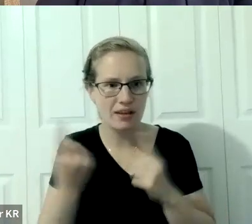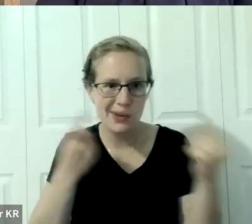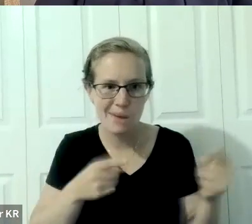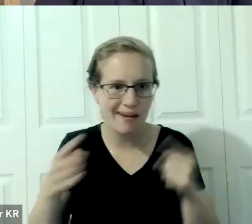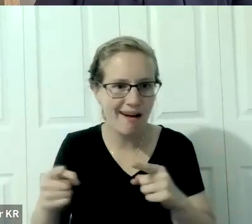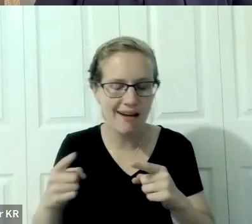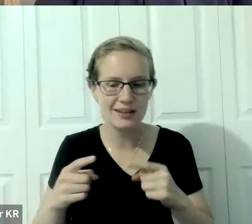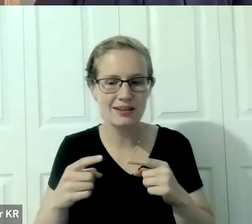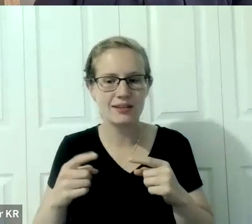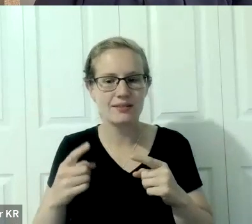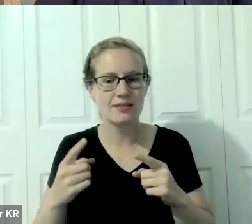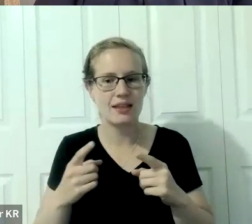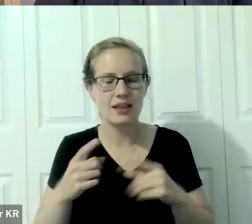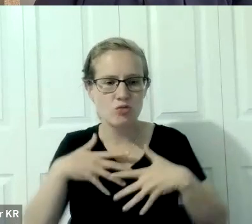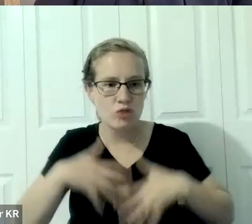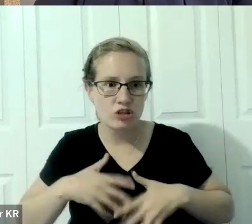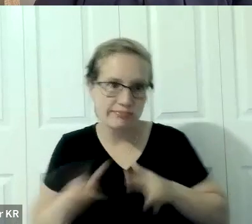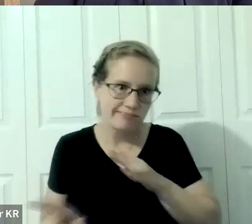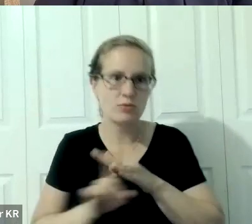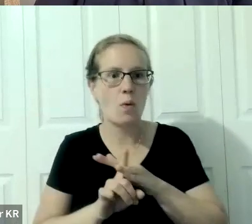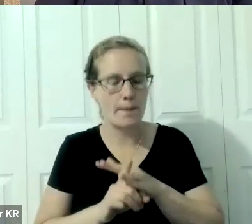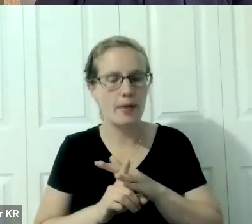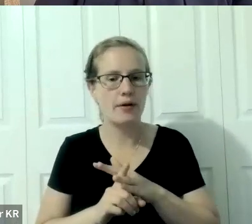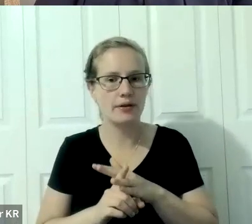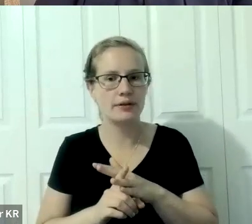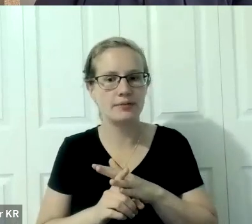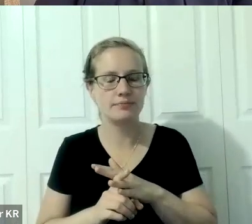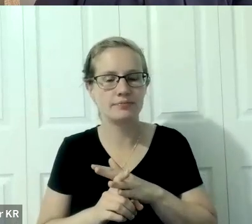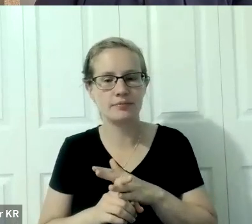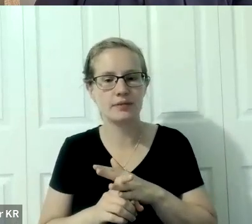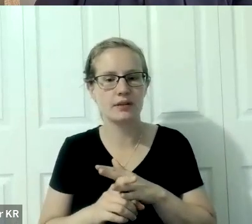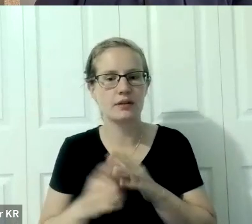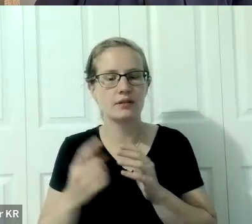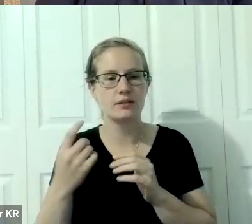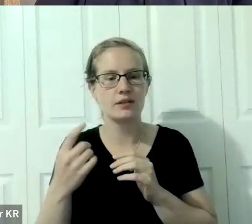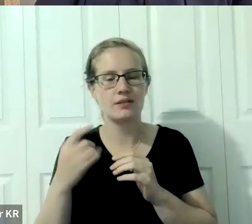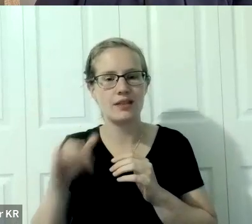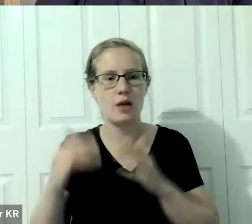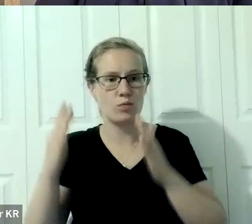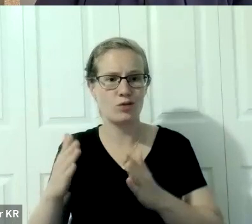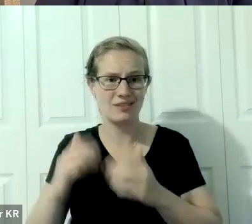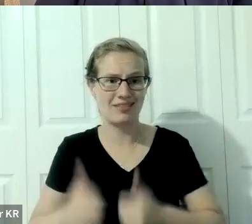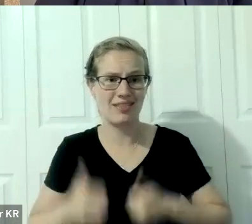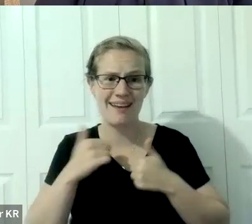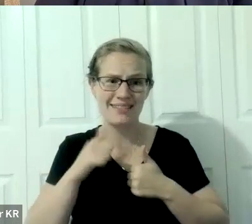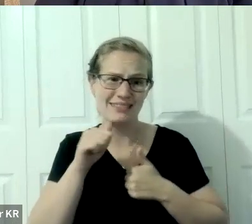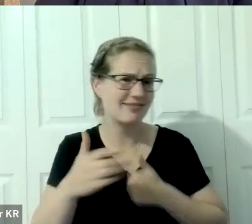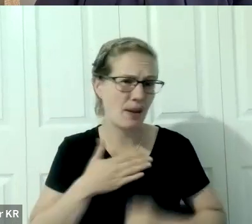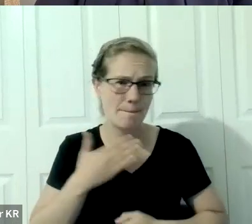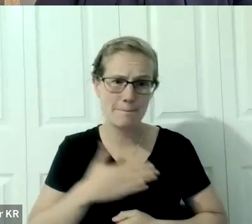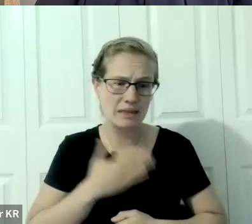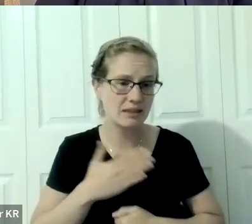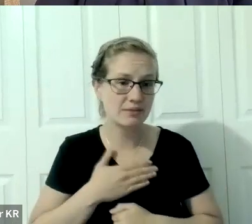that depression is manifesting itself with that's making this person's life very unhappy.